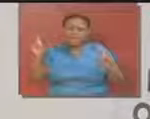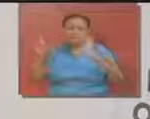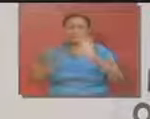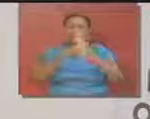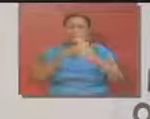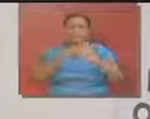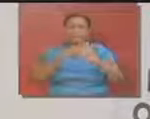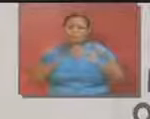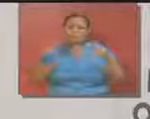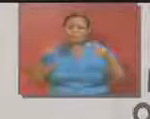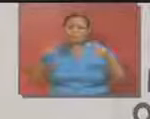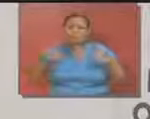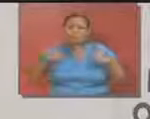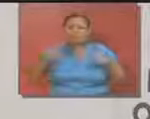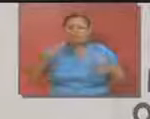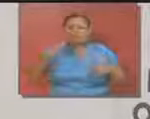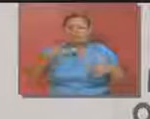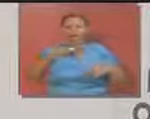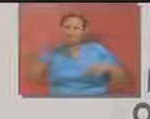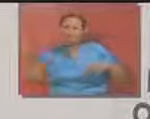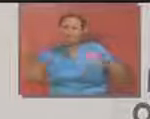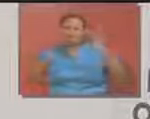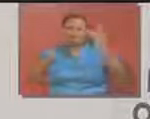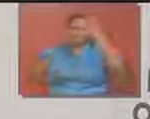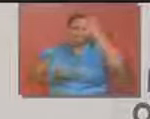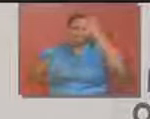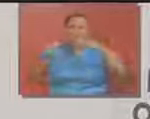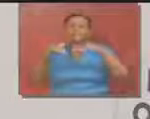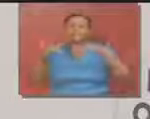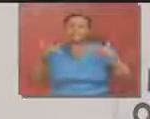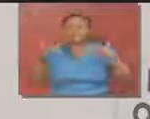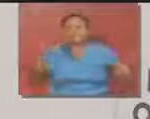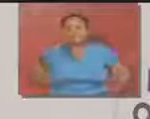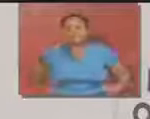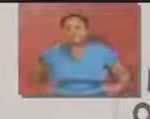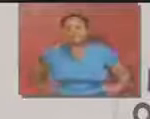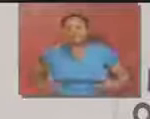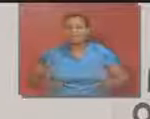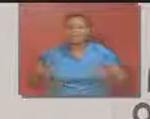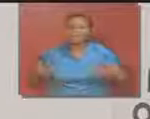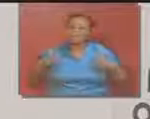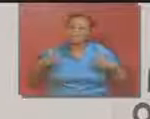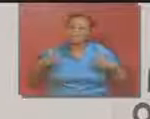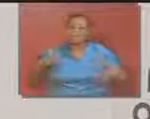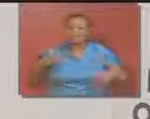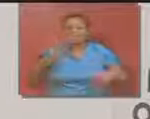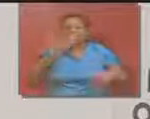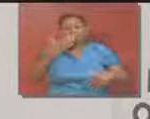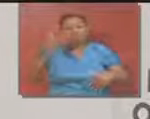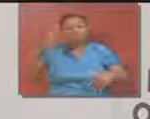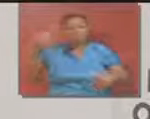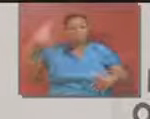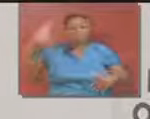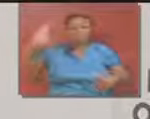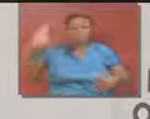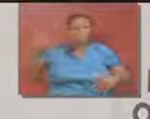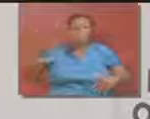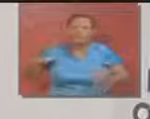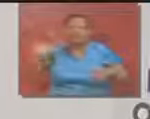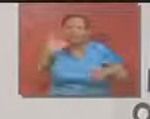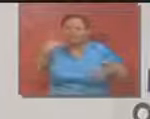it's multiple systems and it's all inflamed. So it's in terms of that diagnosis, it's a range where we have